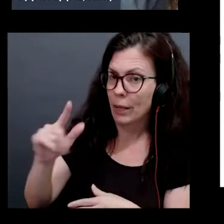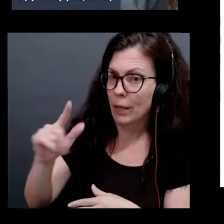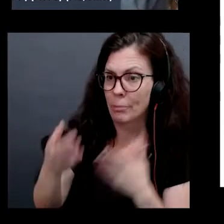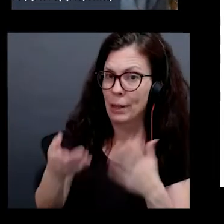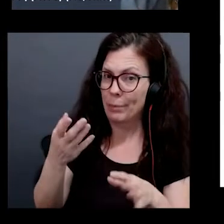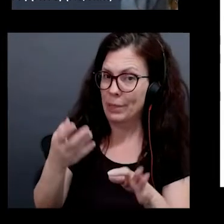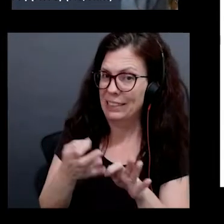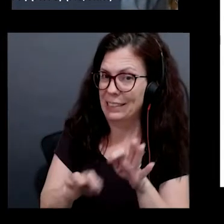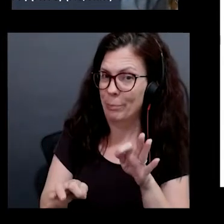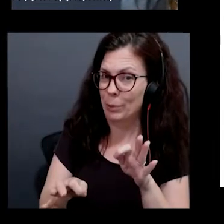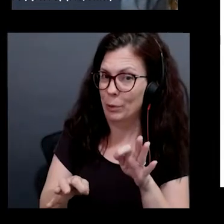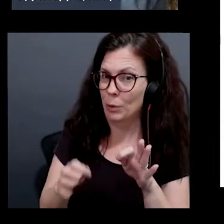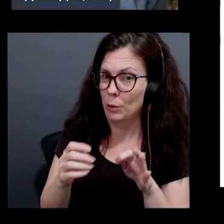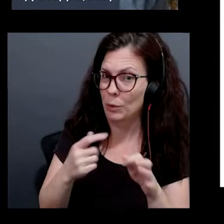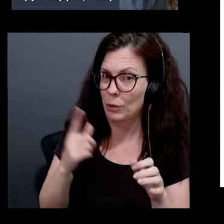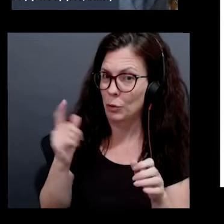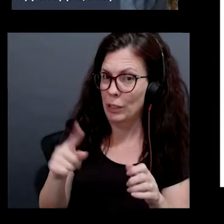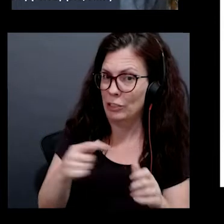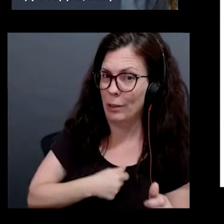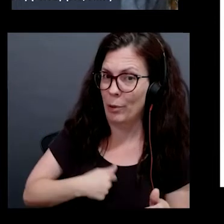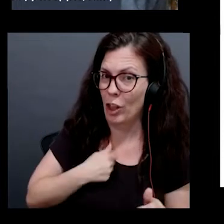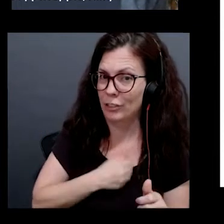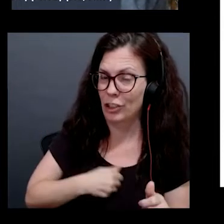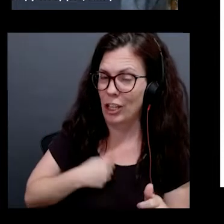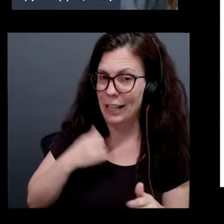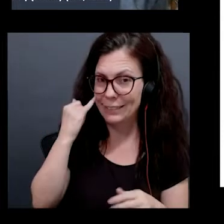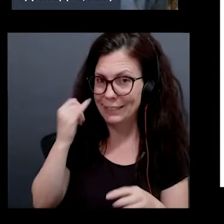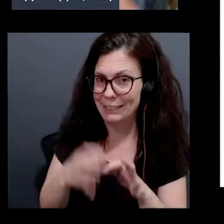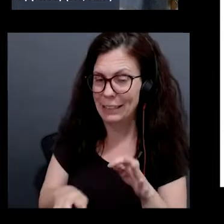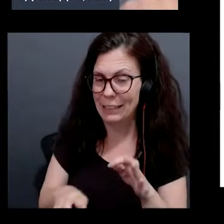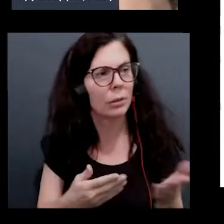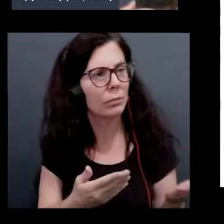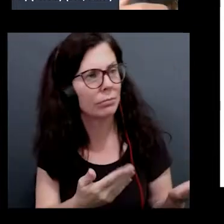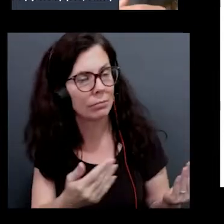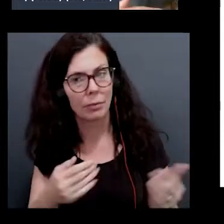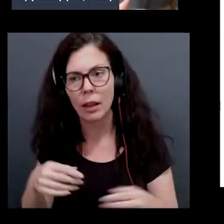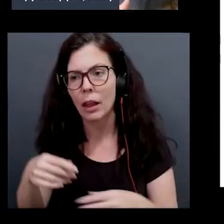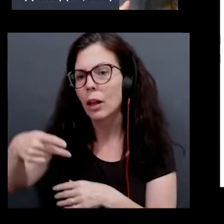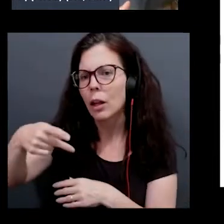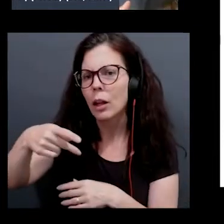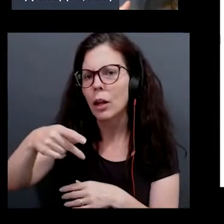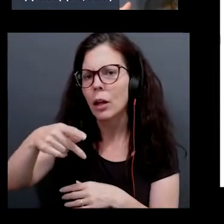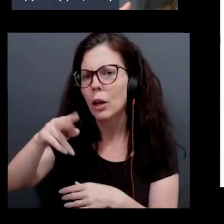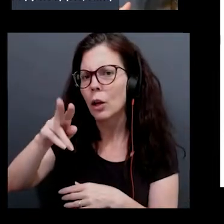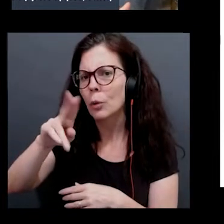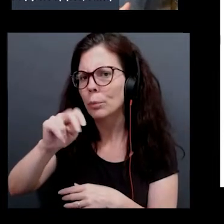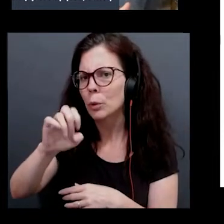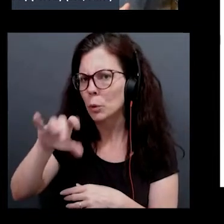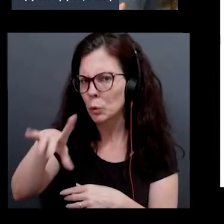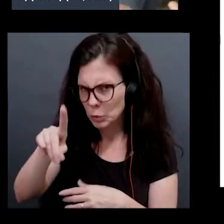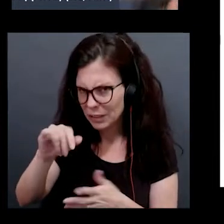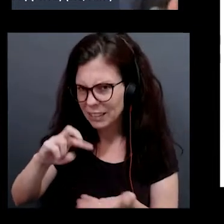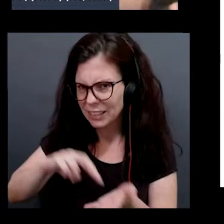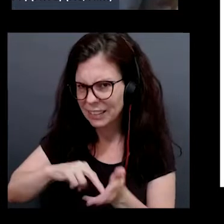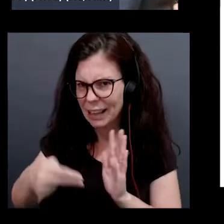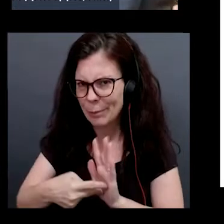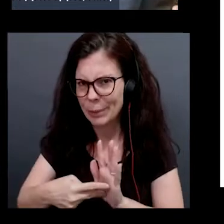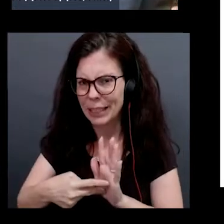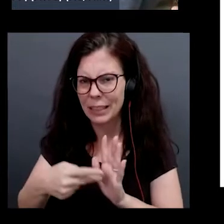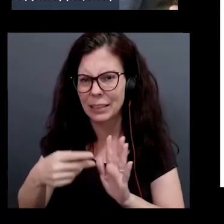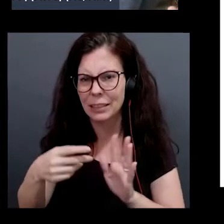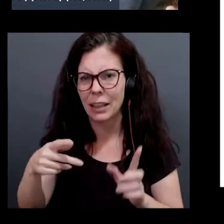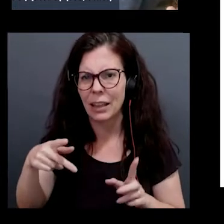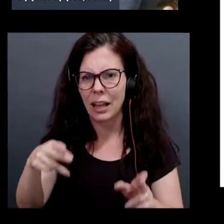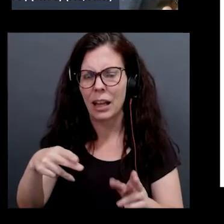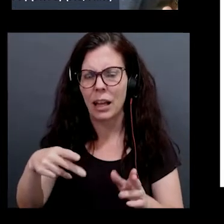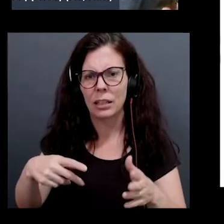and I apologize in advance if it is. When it says pruned, is that in reference to what you were talking about earlier with the